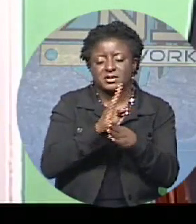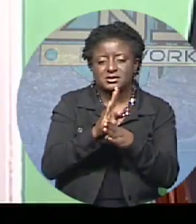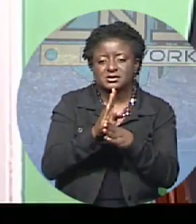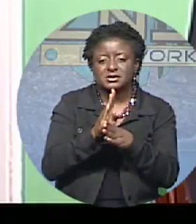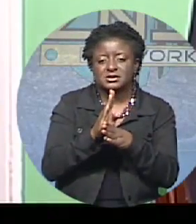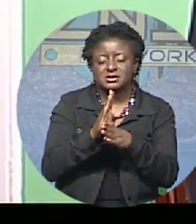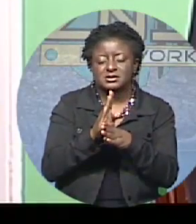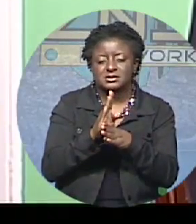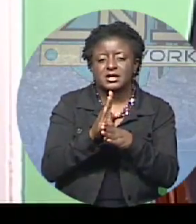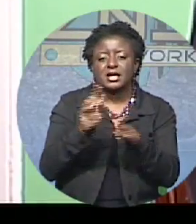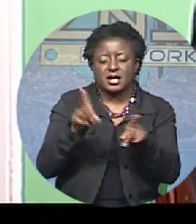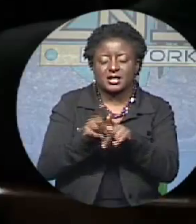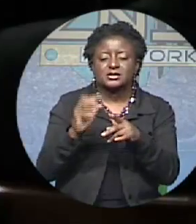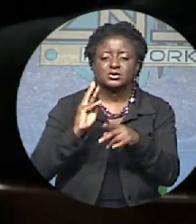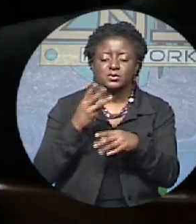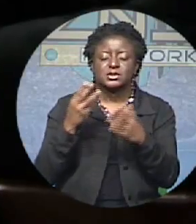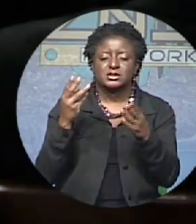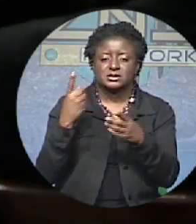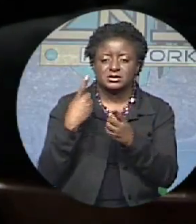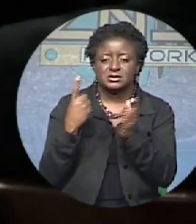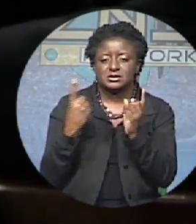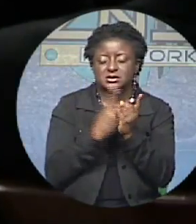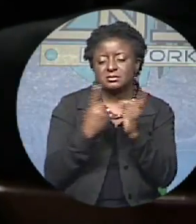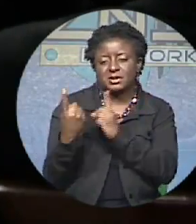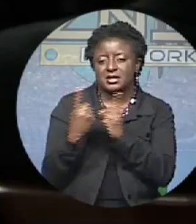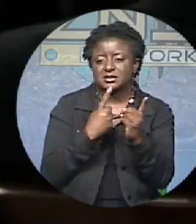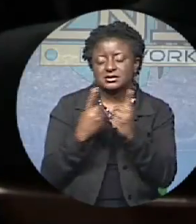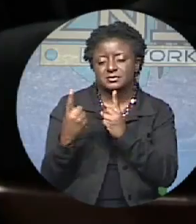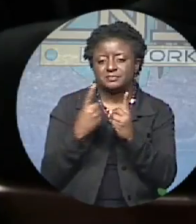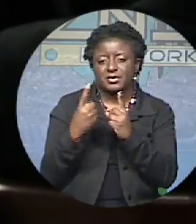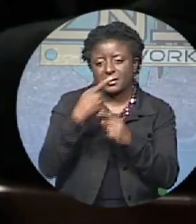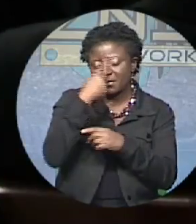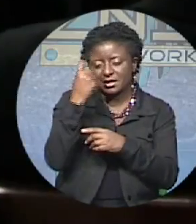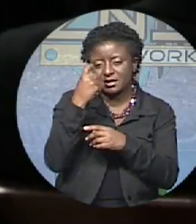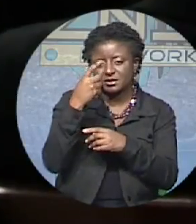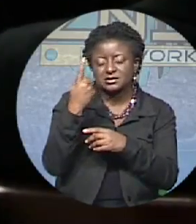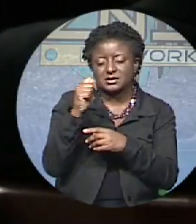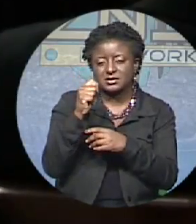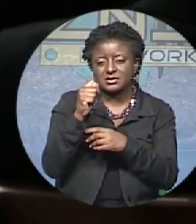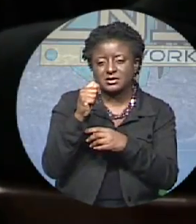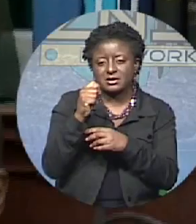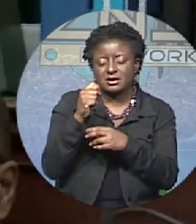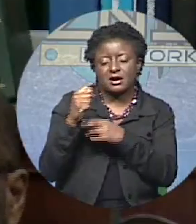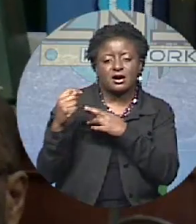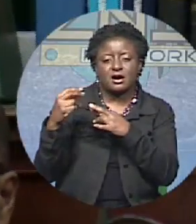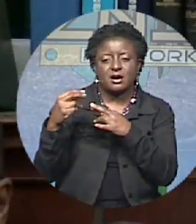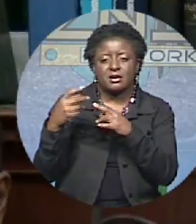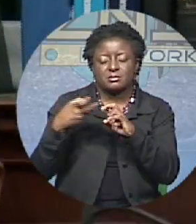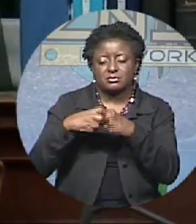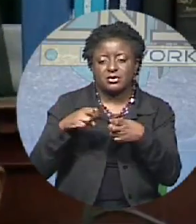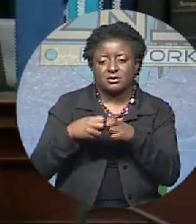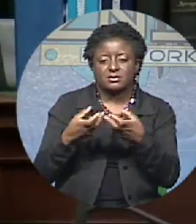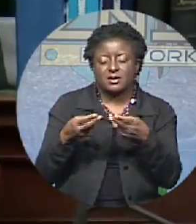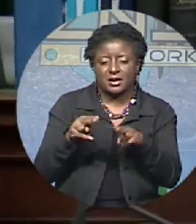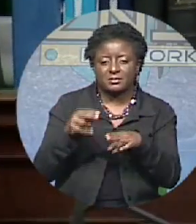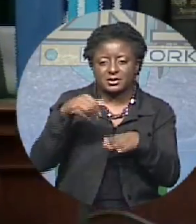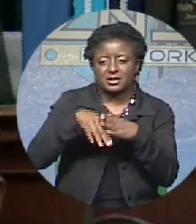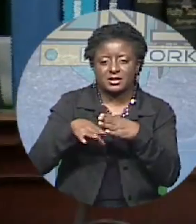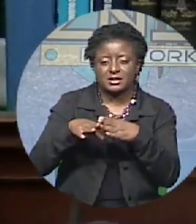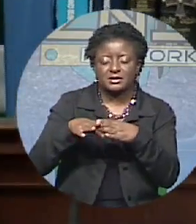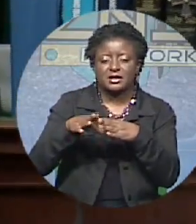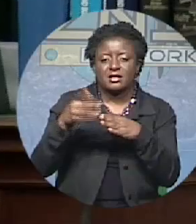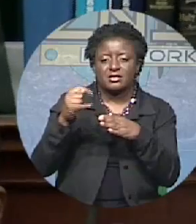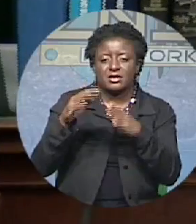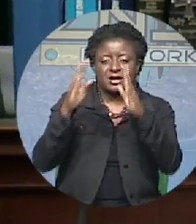for 2013-2014. Because the altercation took place within the precincts of the House of Assembly, House Speaker the Honorable